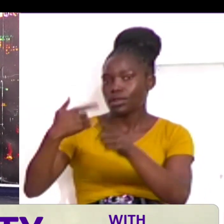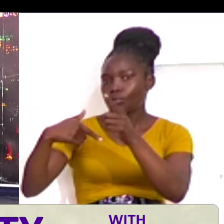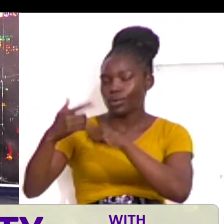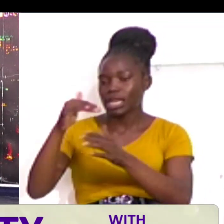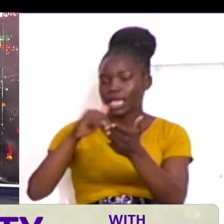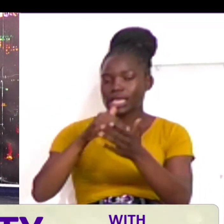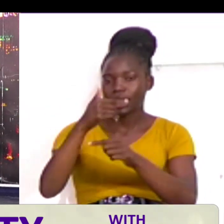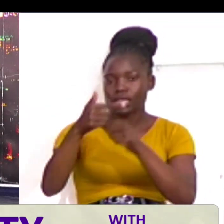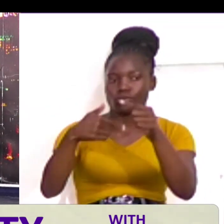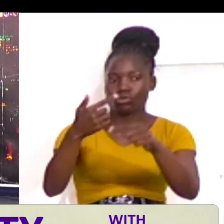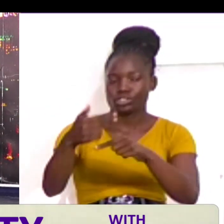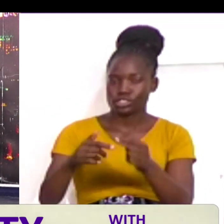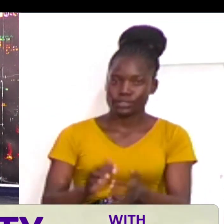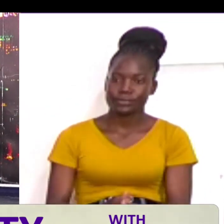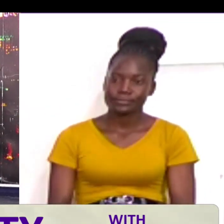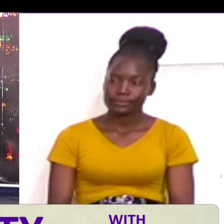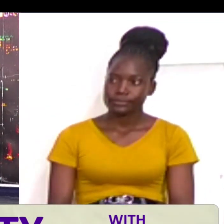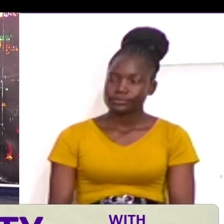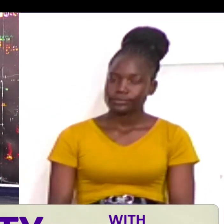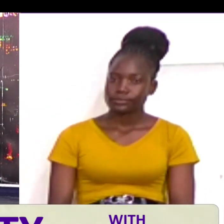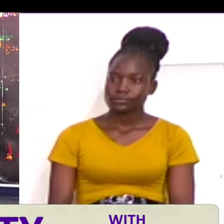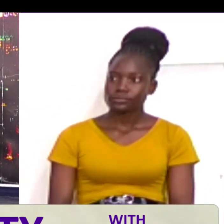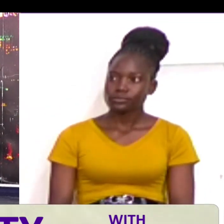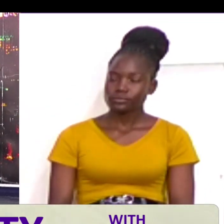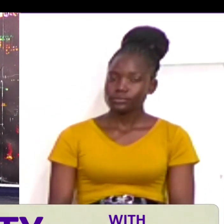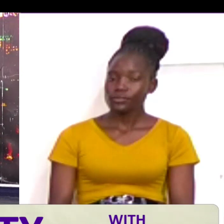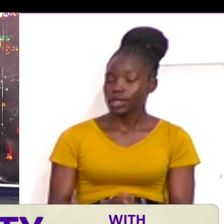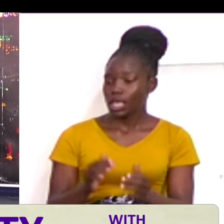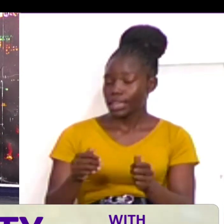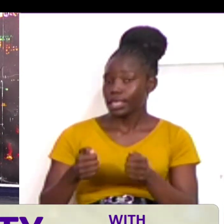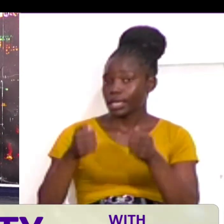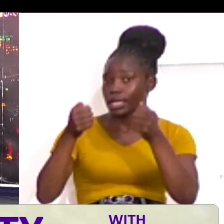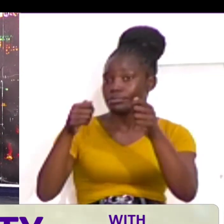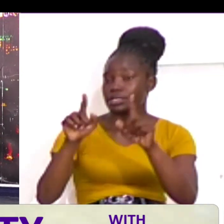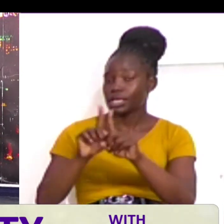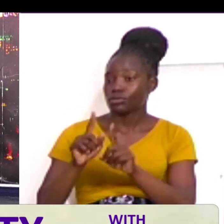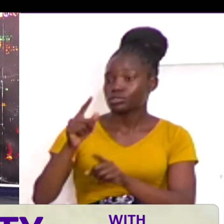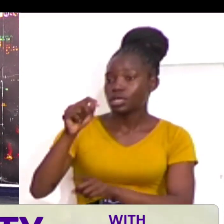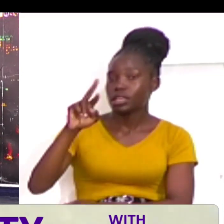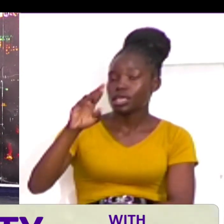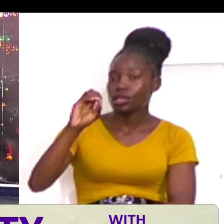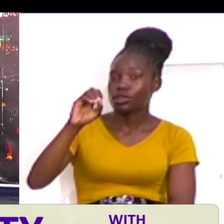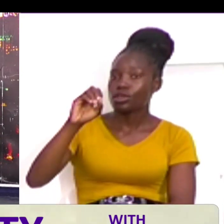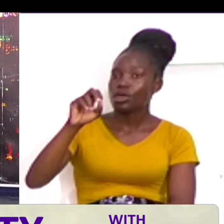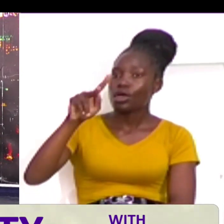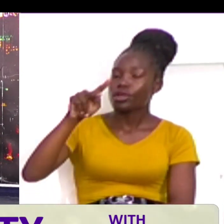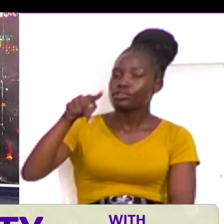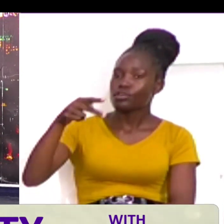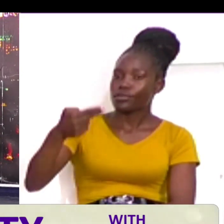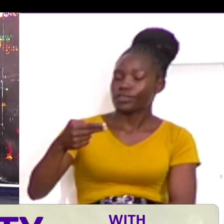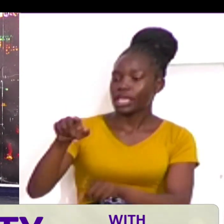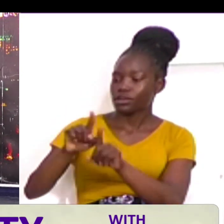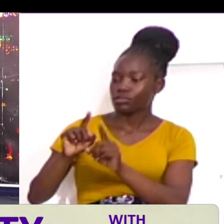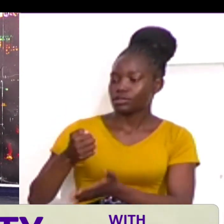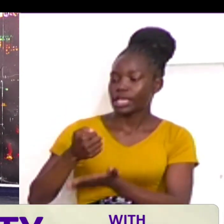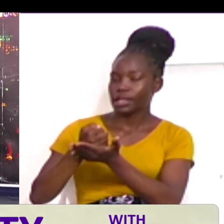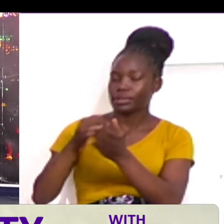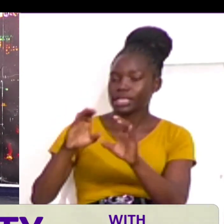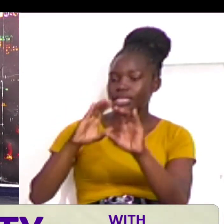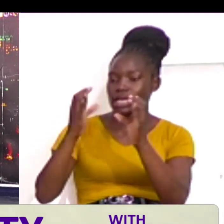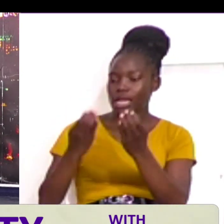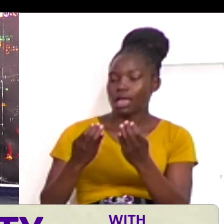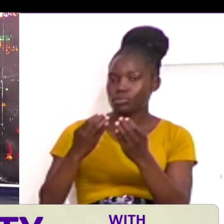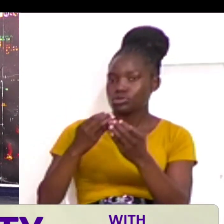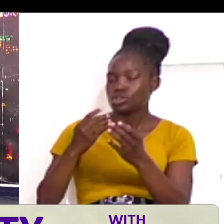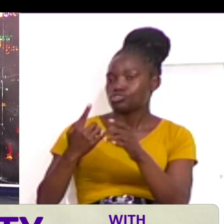least continue winning the cups, the trophies, right, and helping the club move forward. Right. So